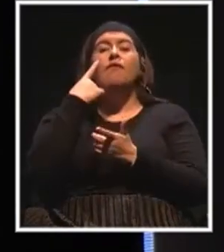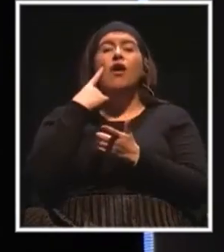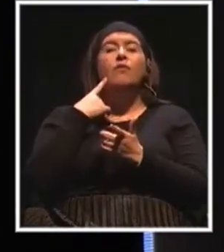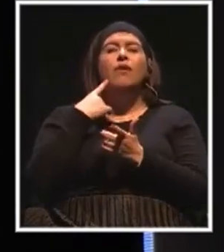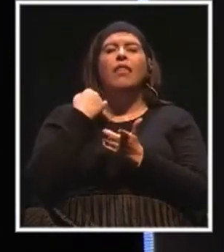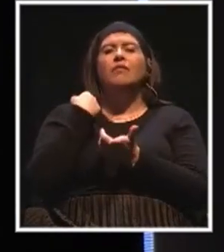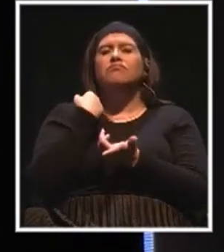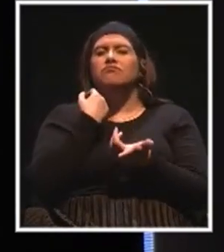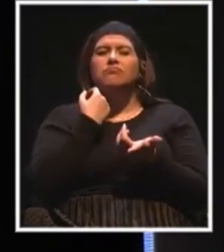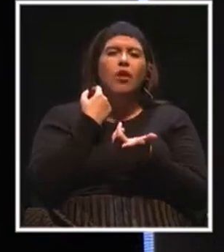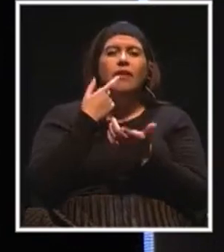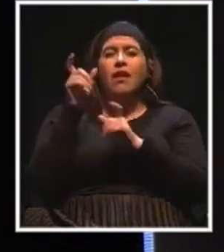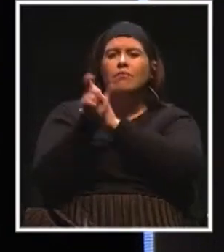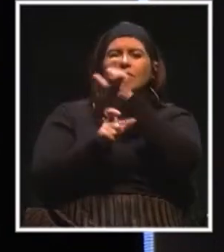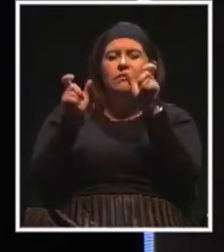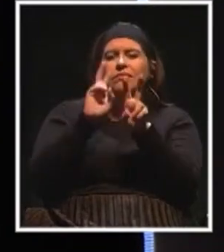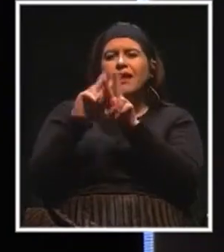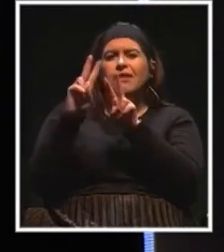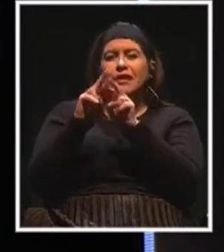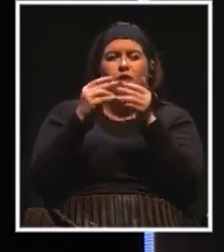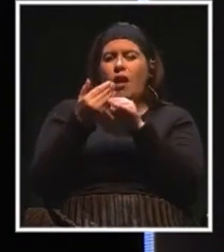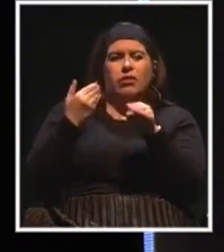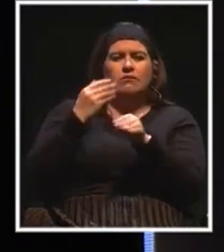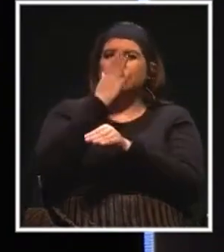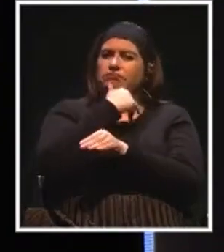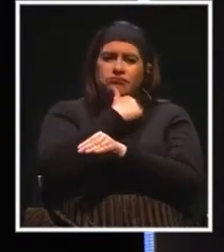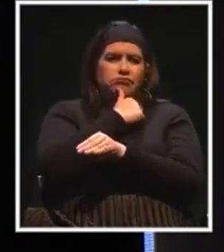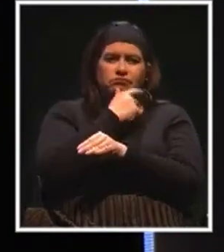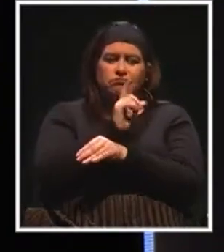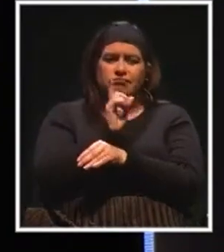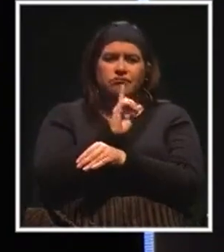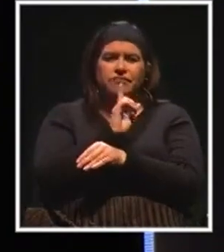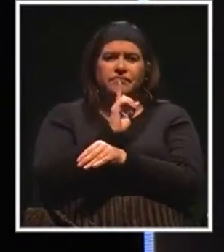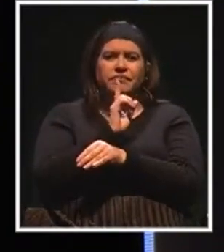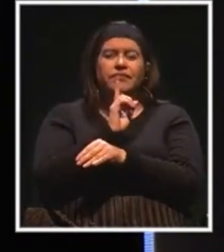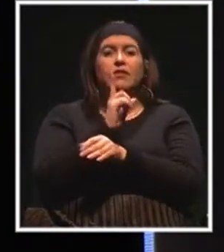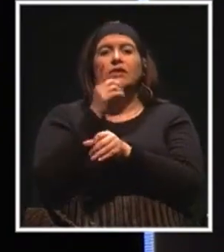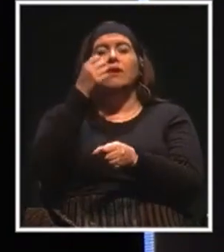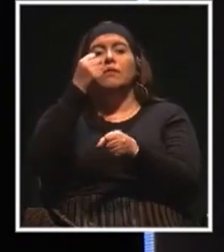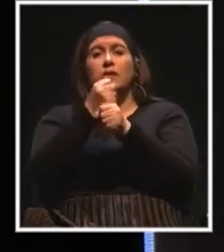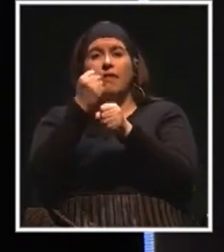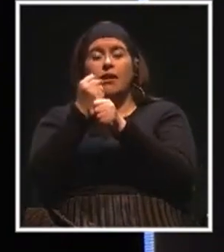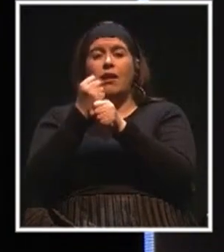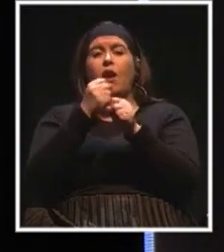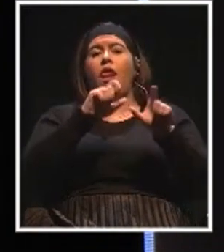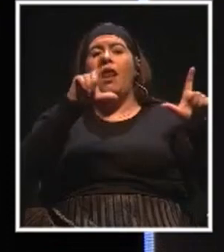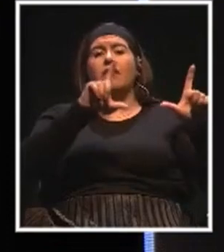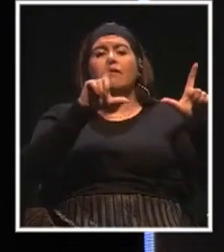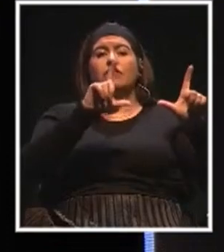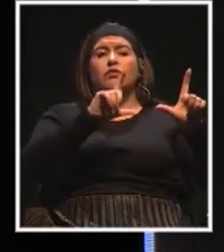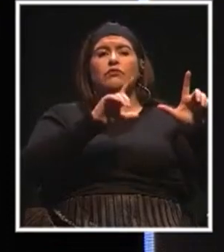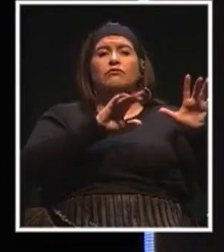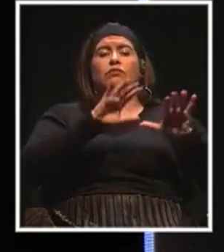on at the time and have been working on ever since, interactive television. Because at that time, there